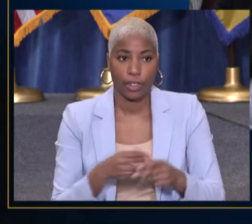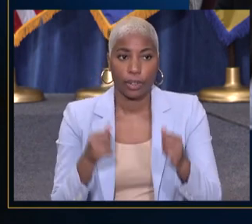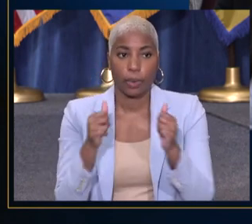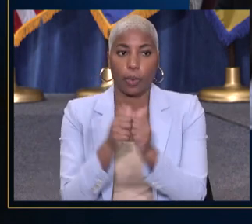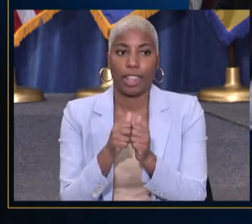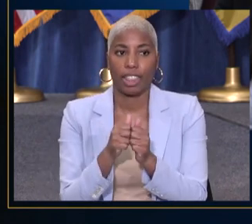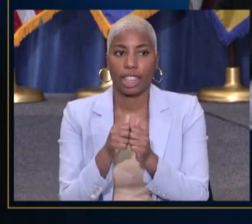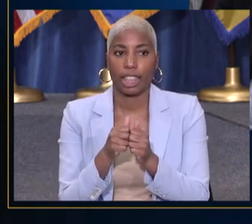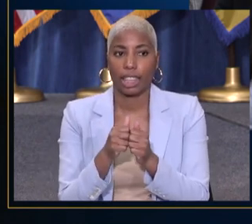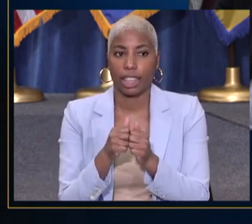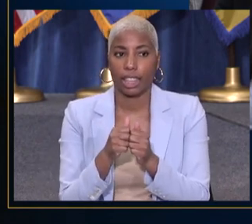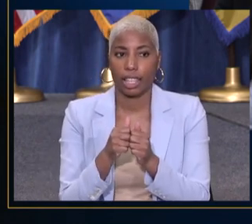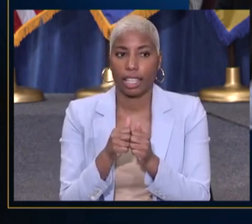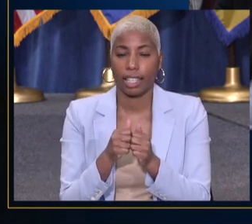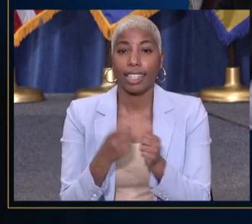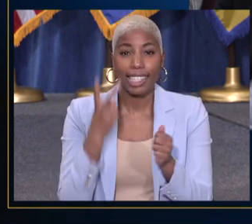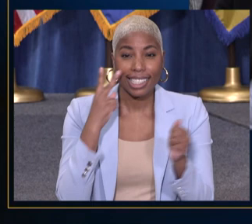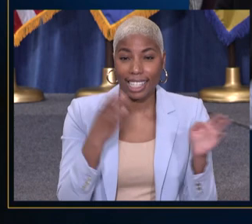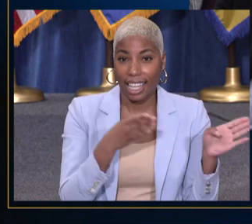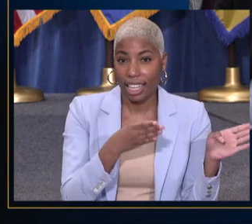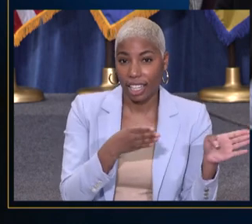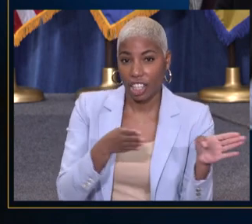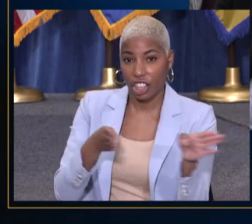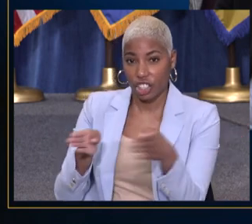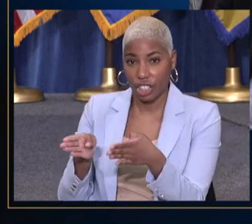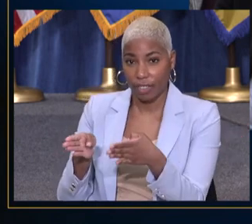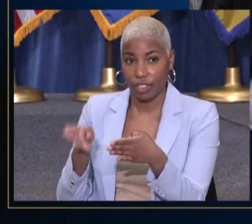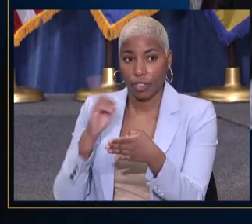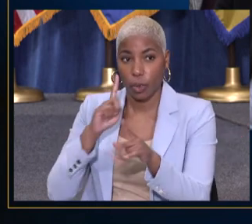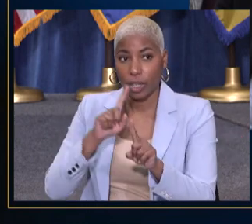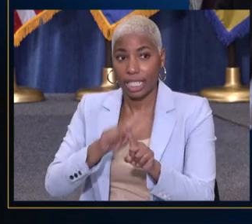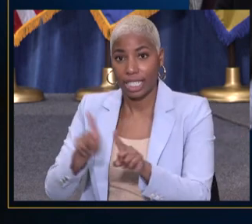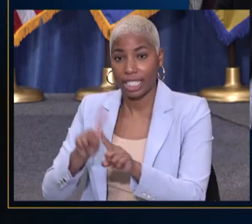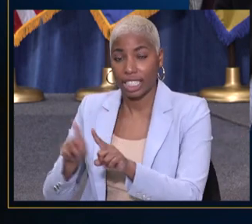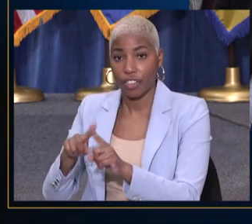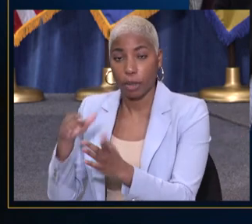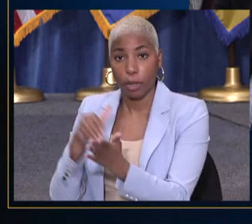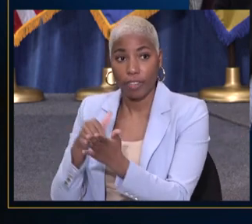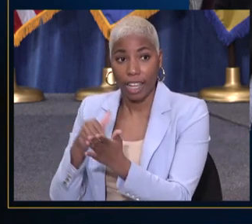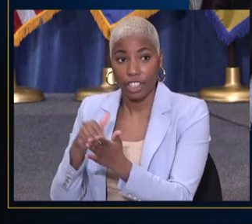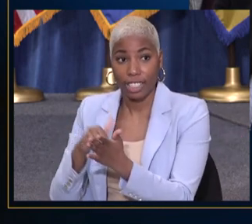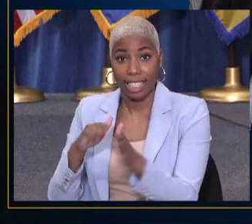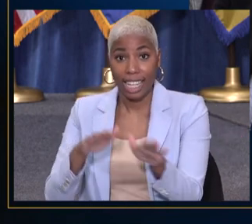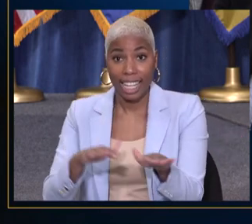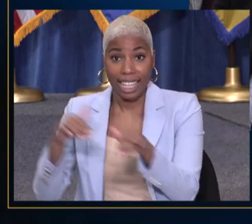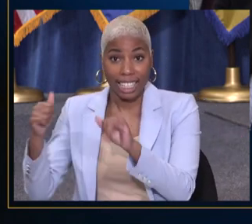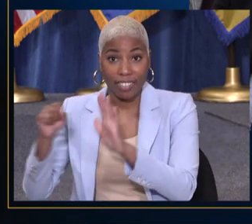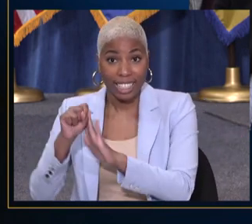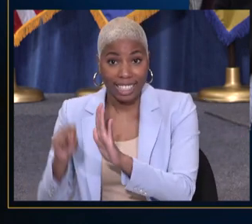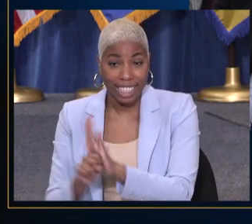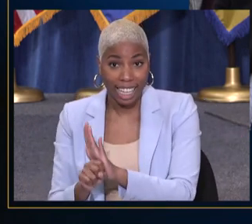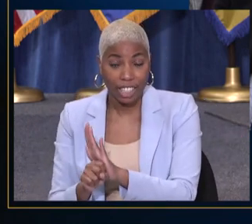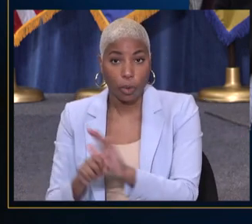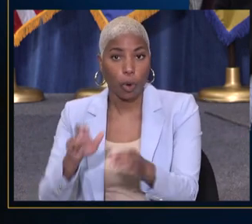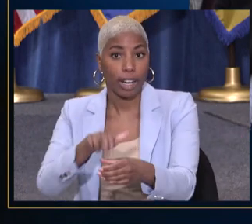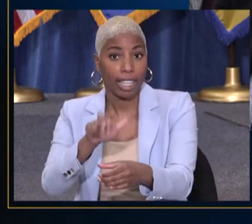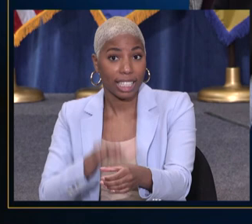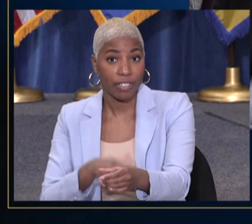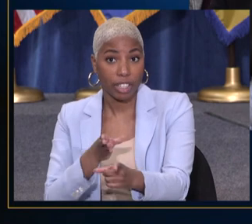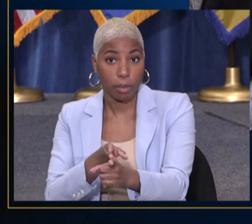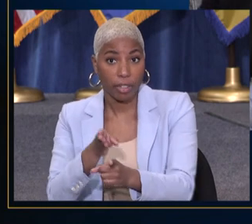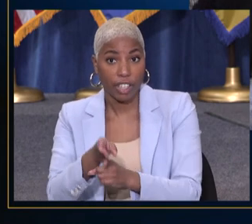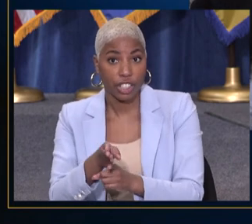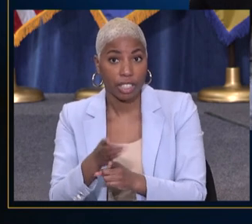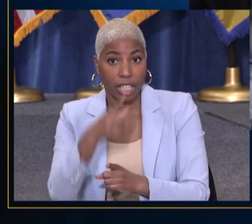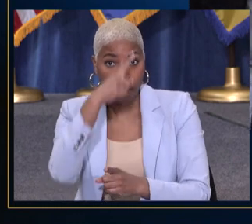with seeing the shift of different providers either leaving a state or leaving the profession entirely because